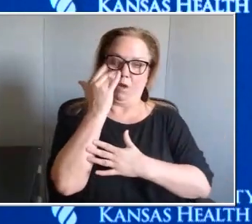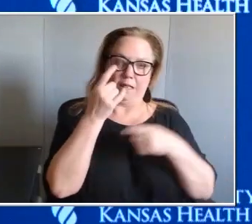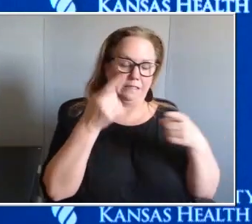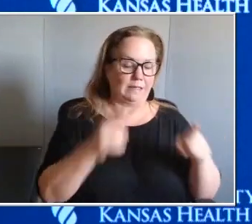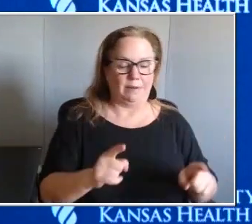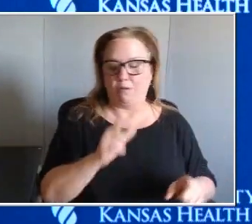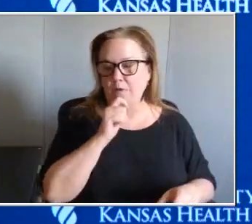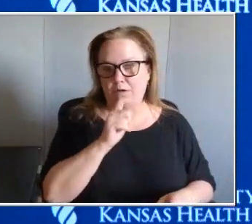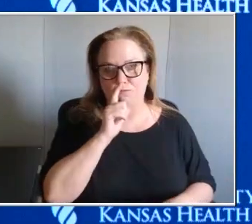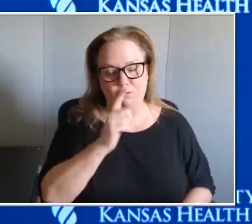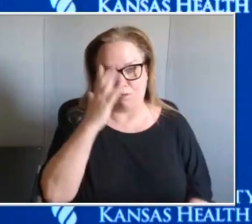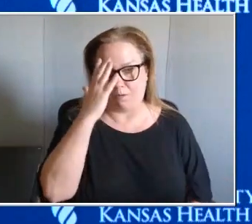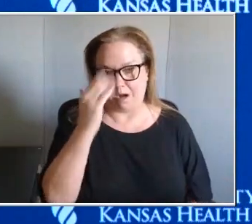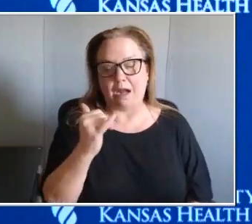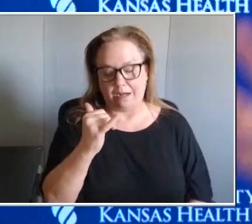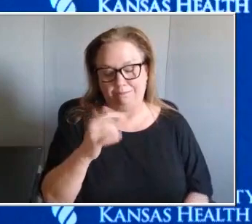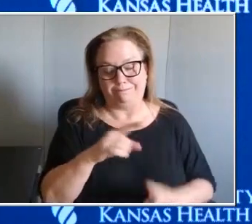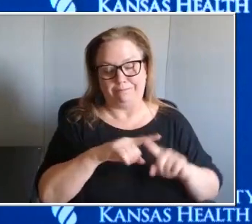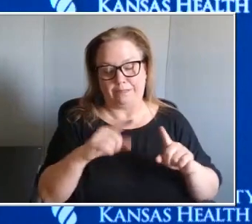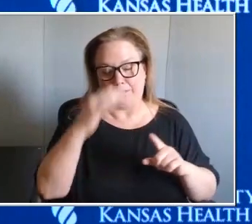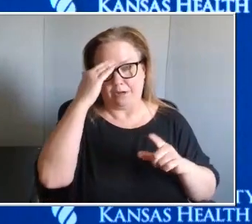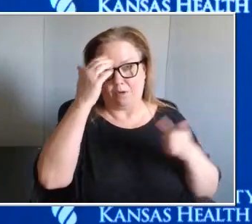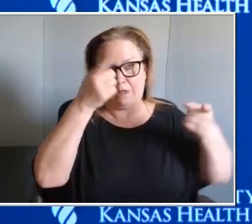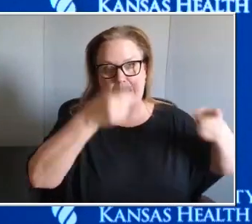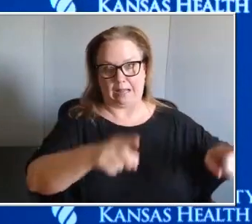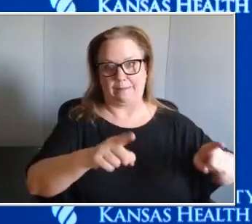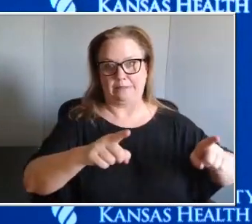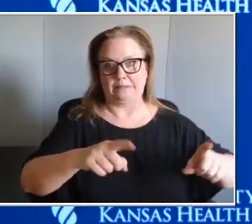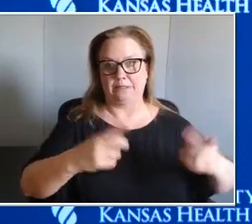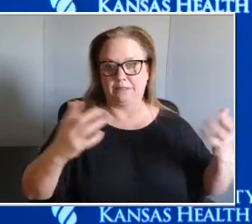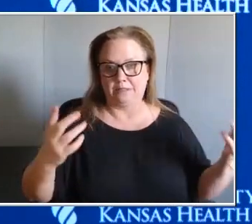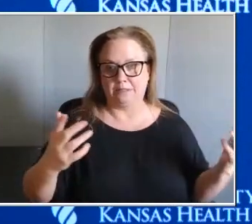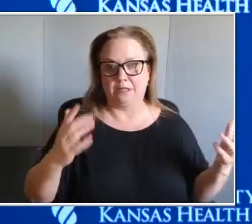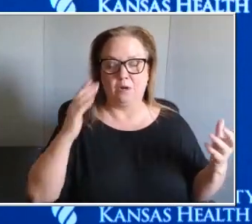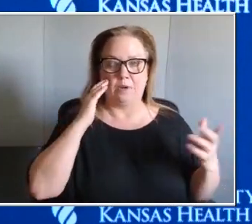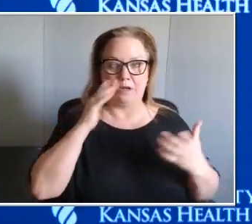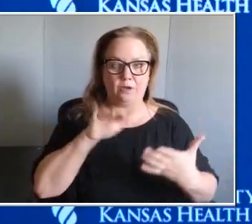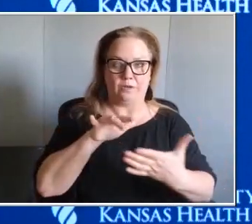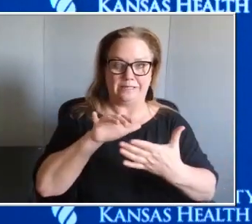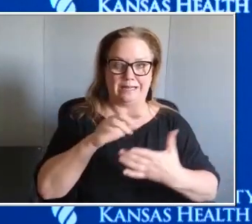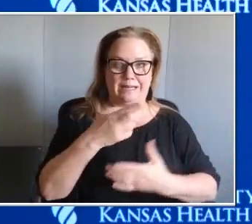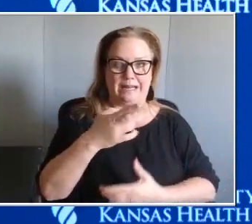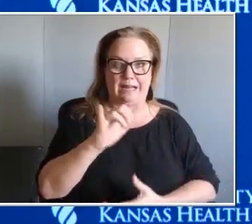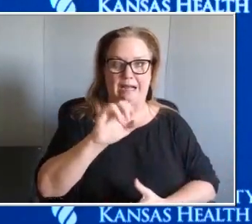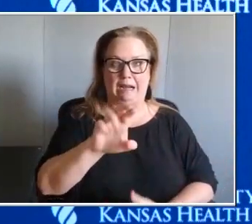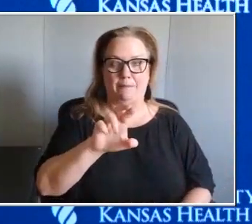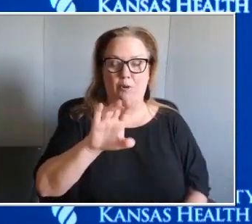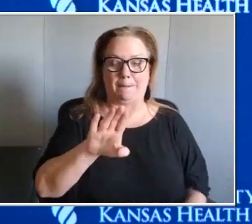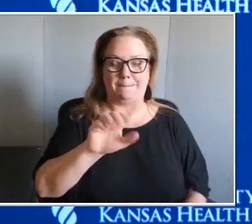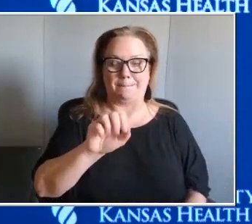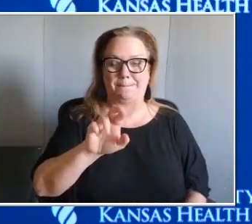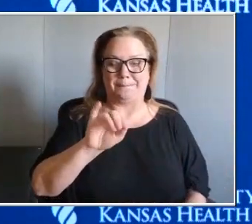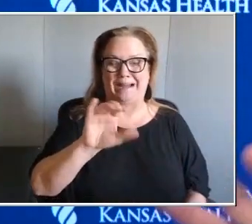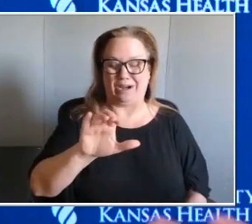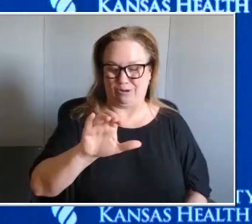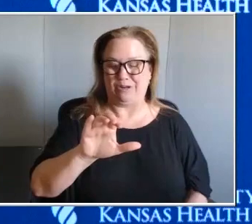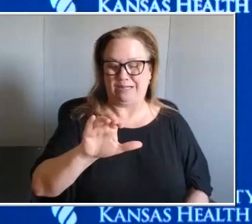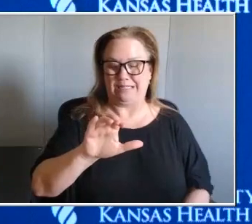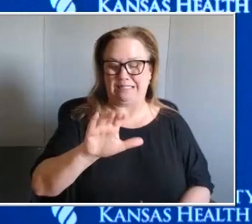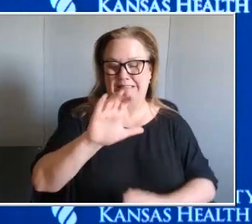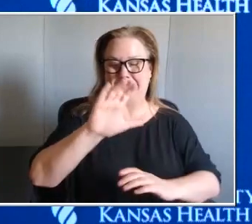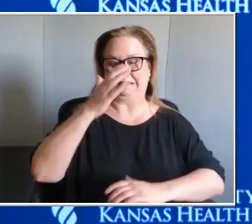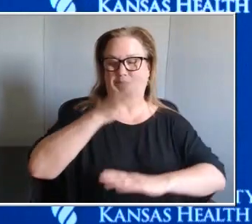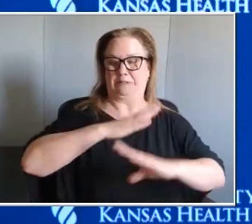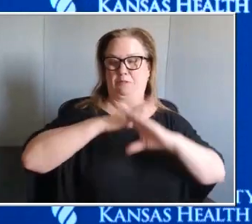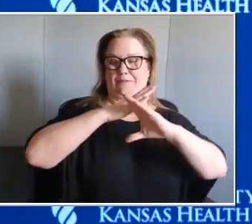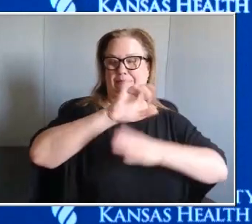know exactly why, we just know it does happen. But we do know that in studies, hyperbaric seems to kind of prevent that, kind of keep that